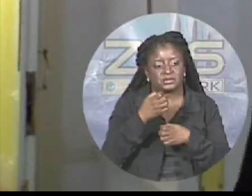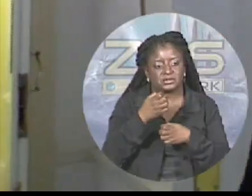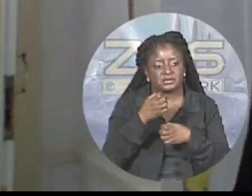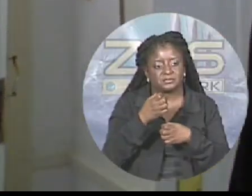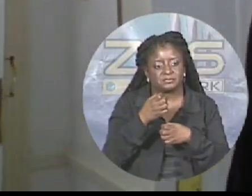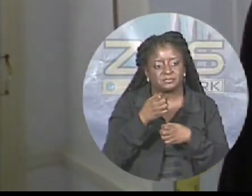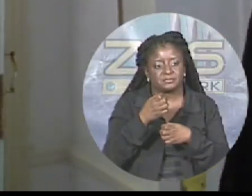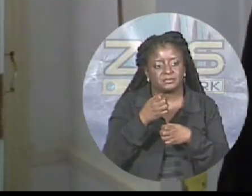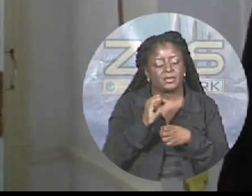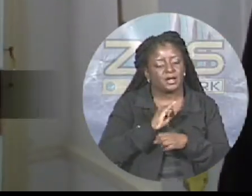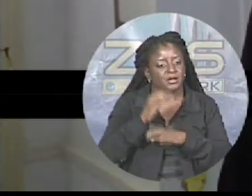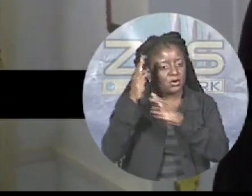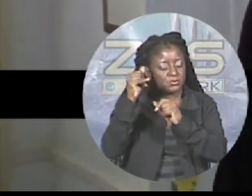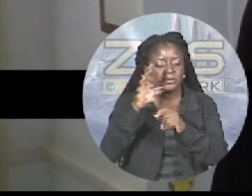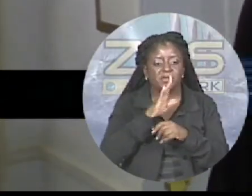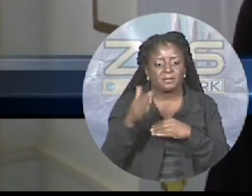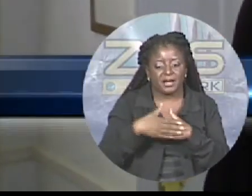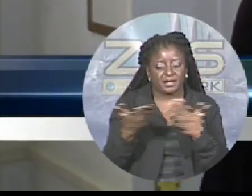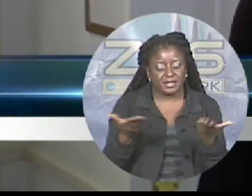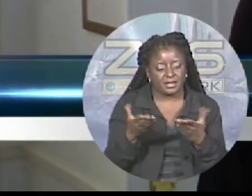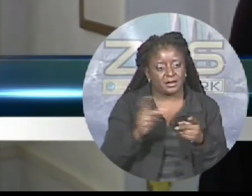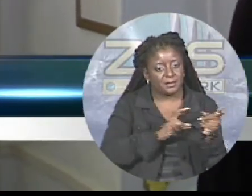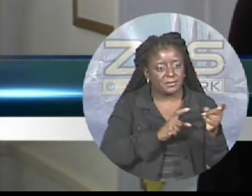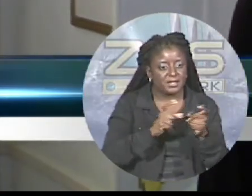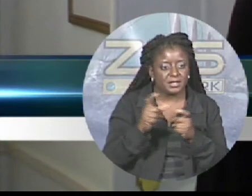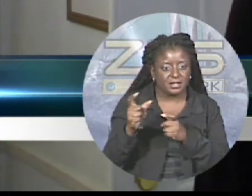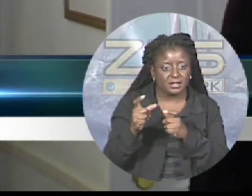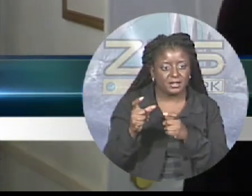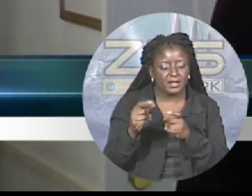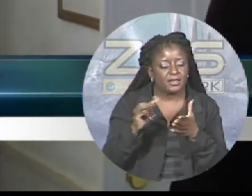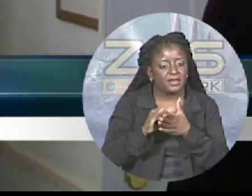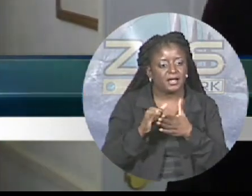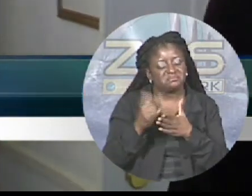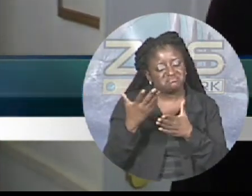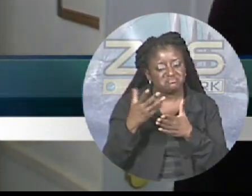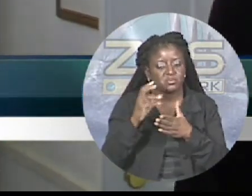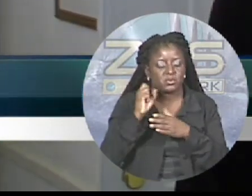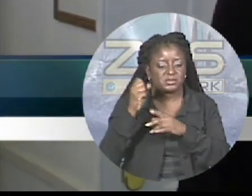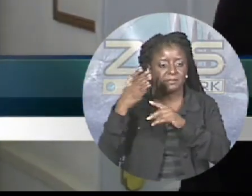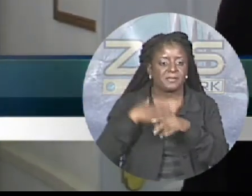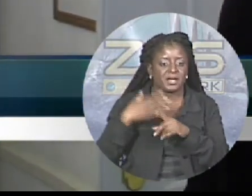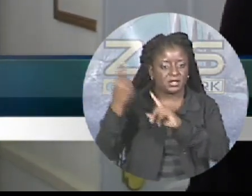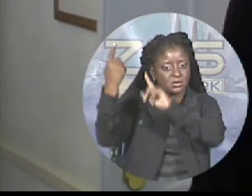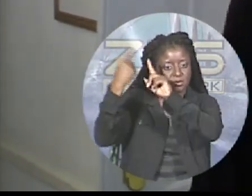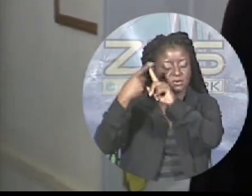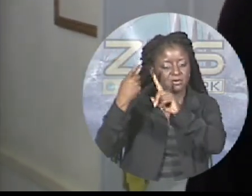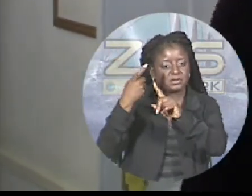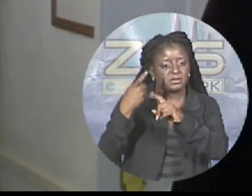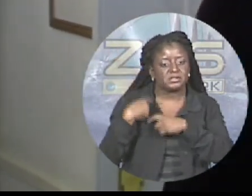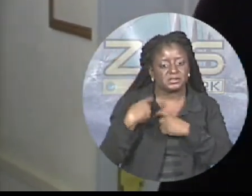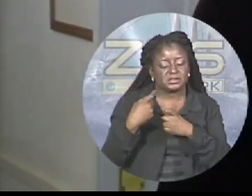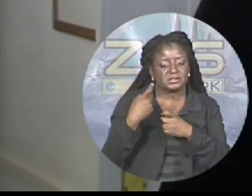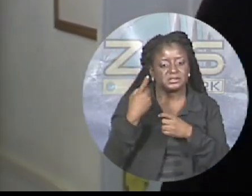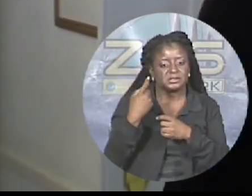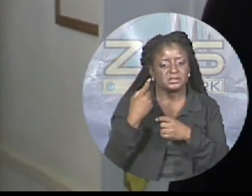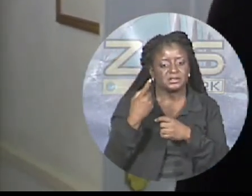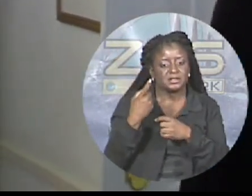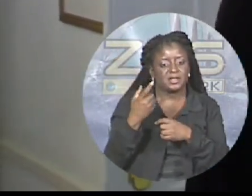I was hoping to be back here competing. That was my goal from the last Olympics since the